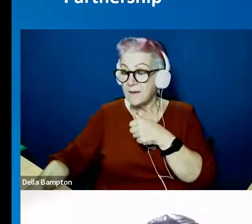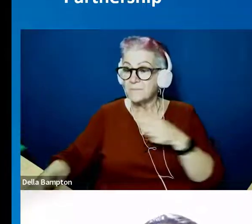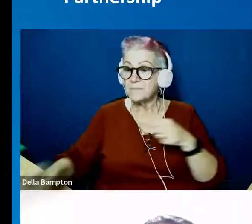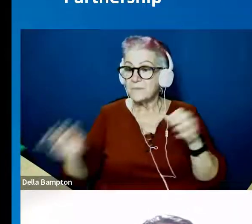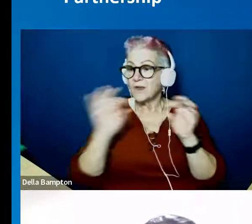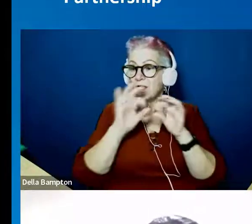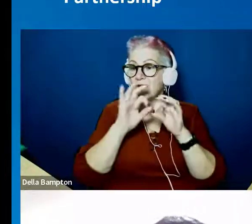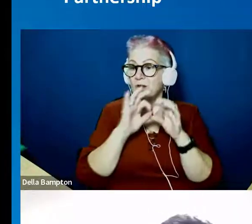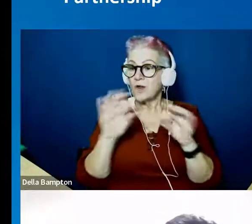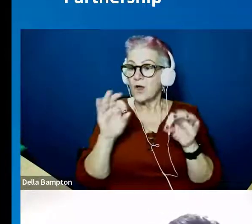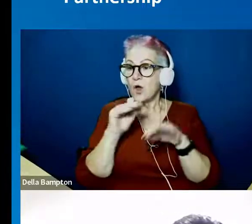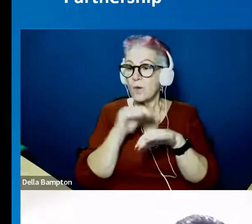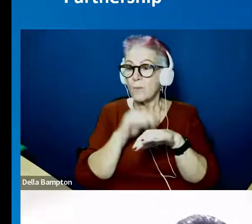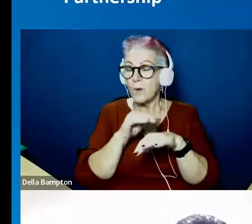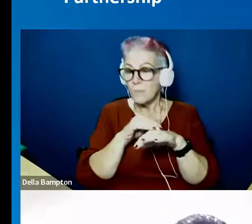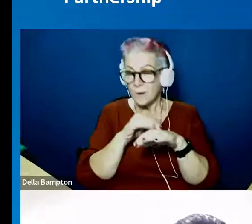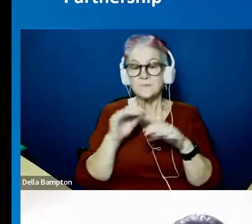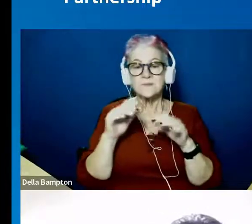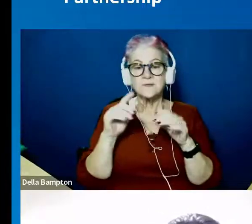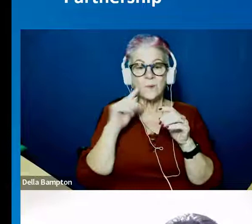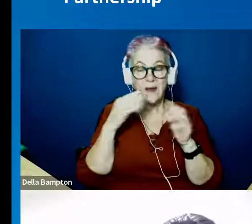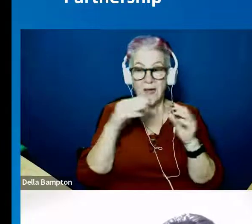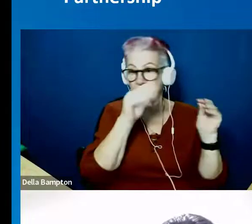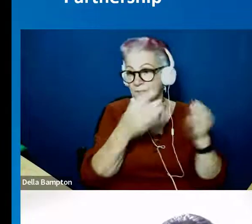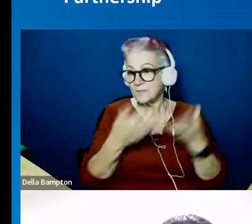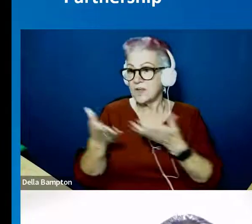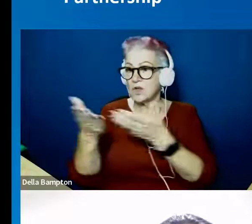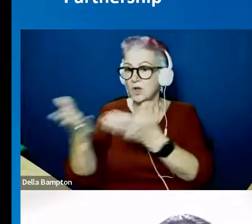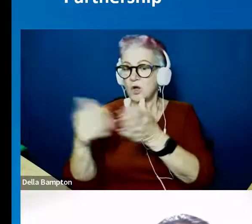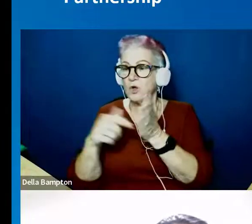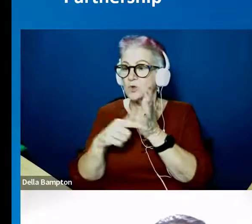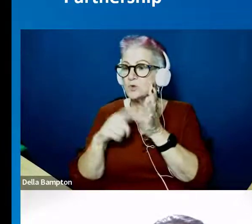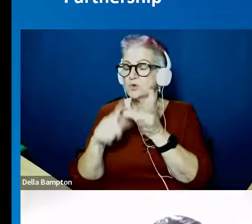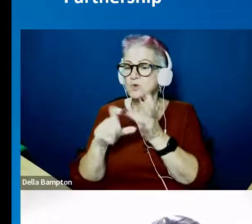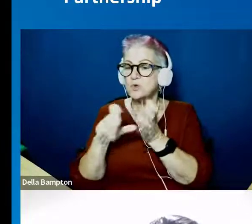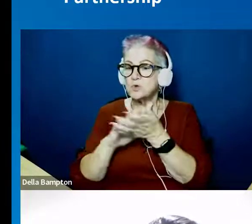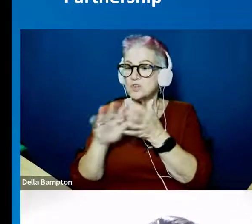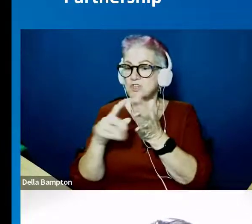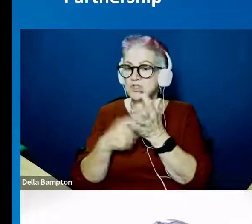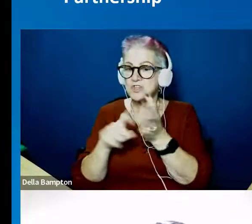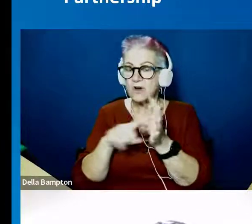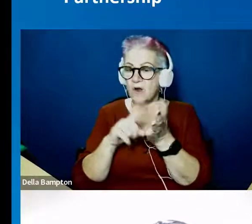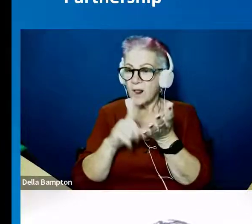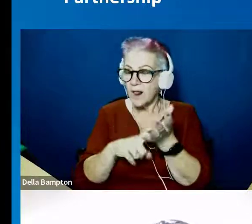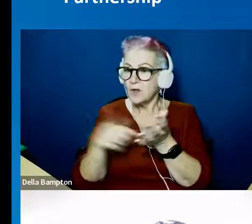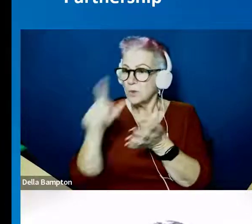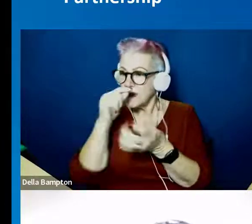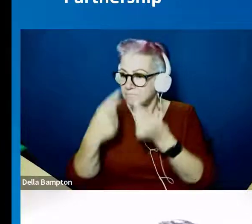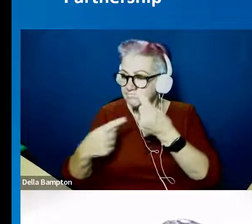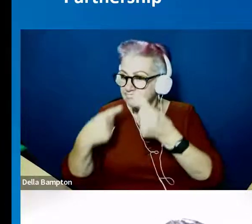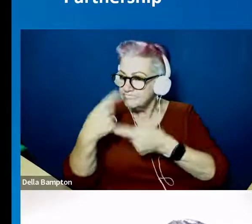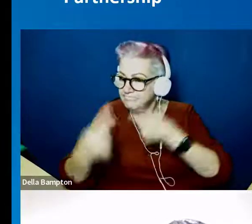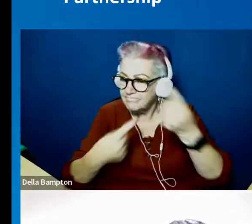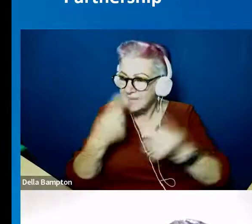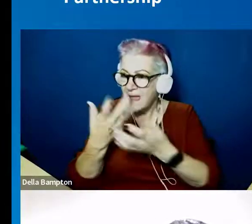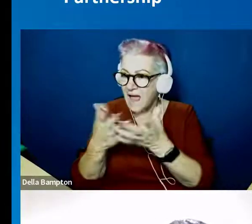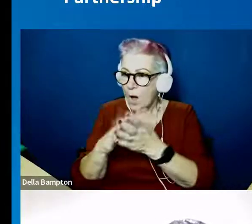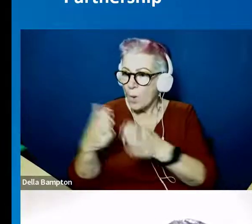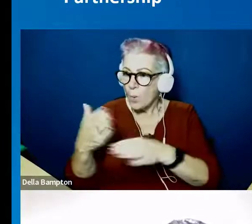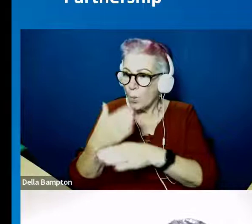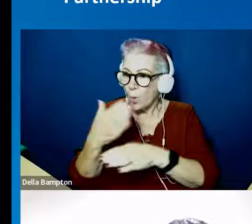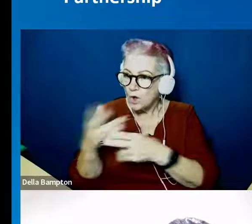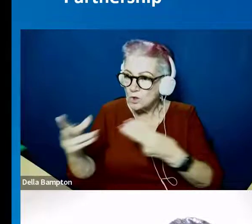No problems. Well, what we might do is just go over to Cheryl and you can actually speak about us working together and how we worked in